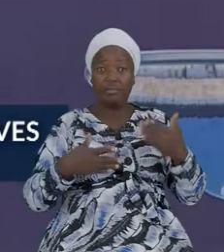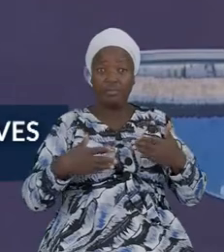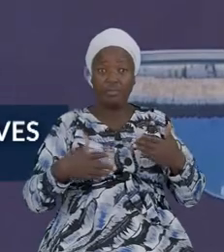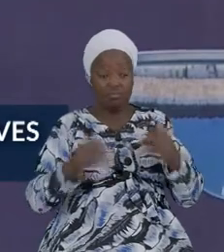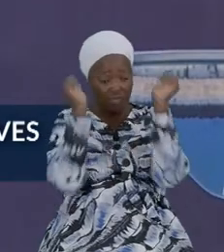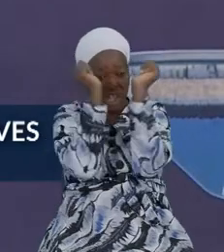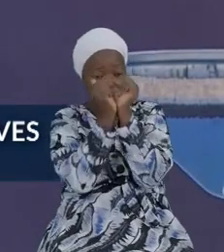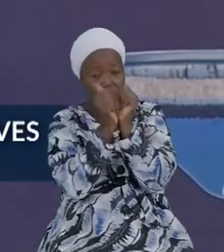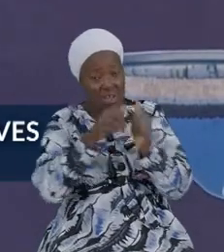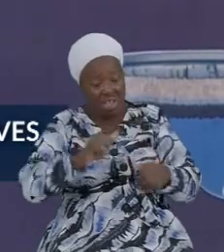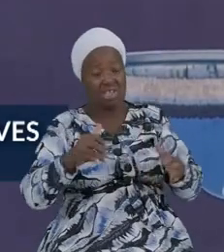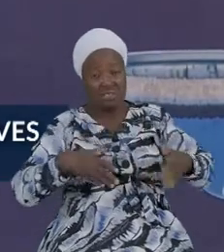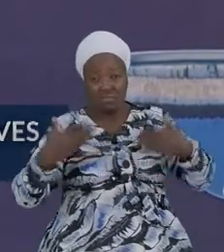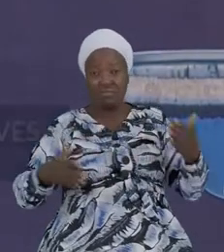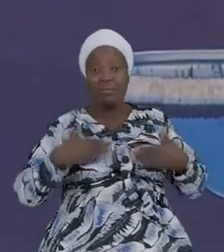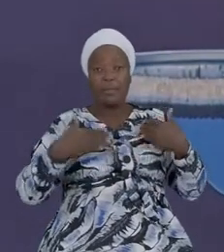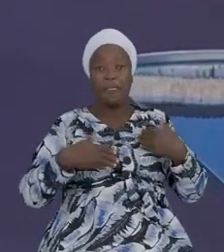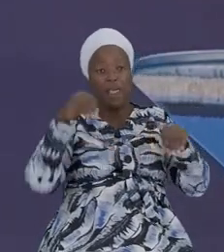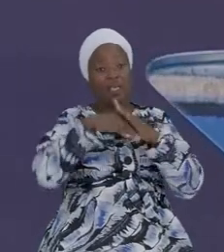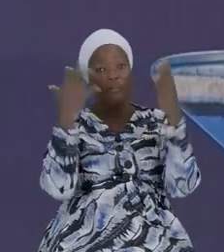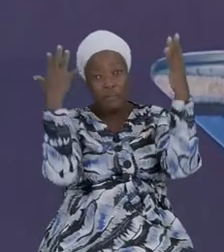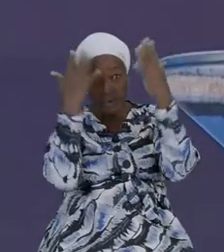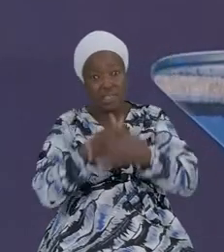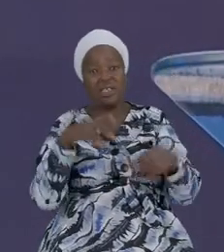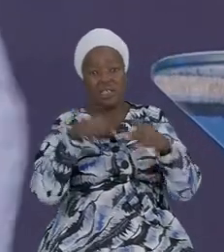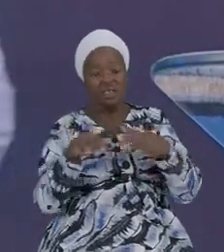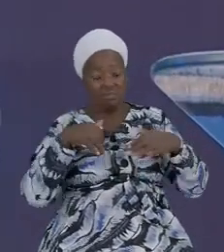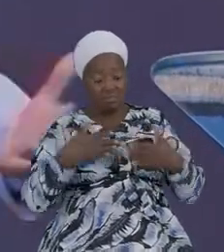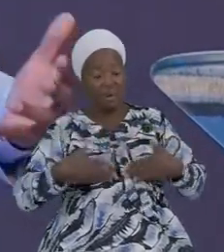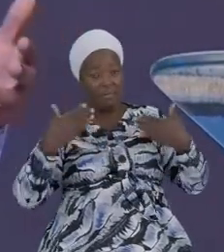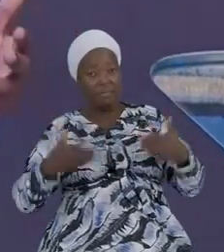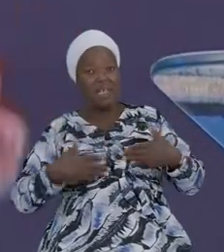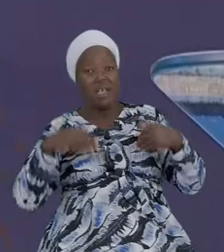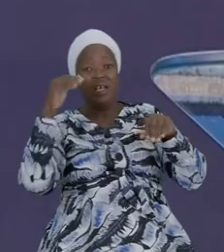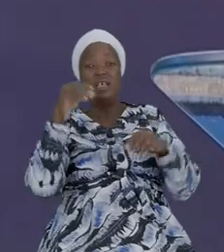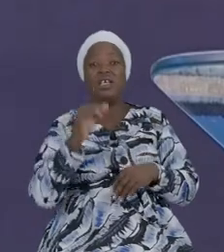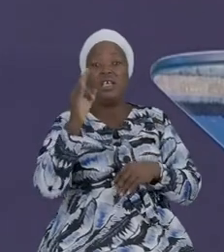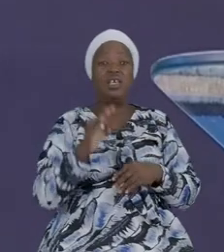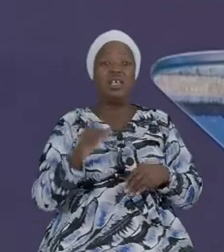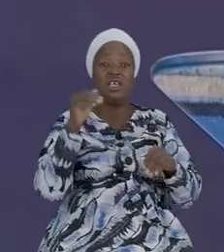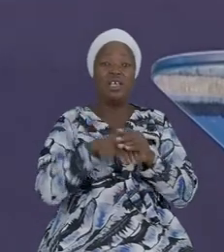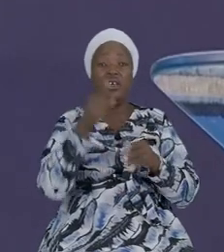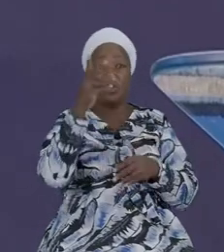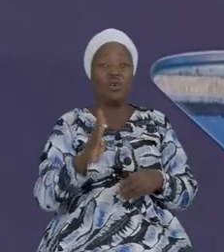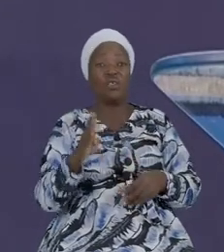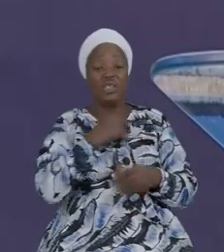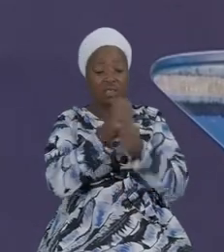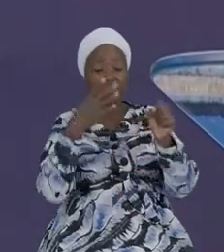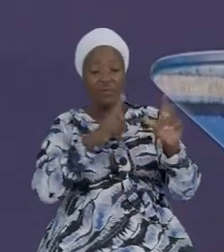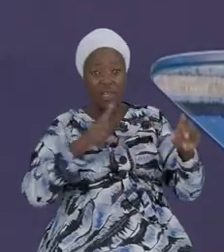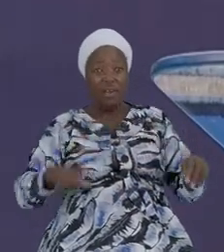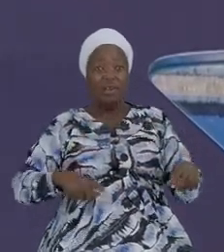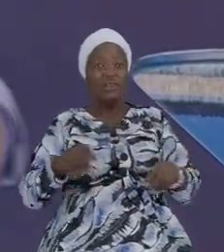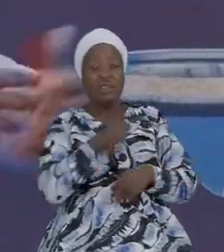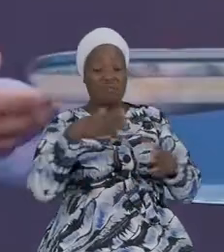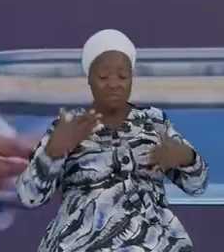Captured, they were rejoicing. In prison, they were rejoicing. You got the salvation of the Lord, they were